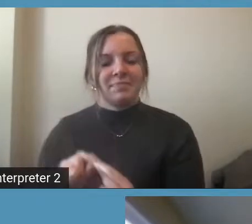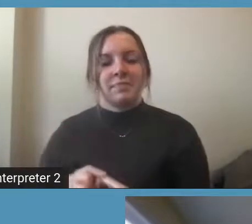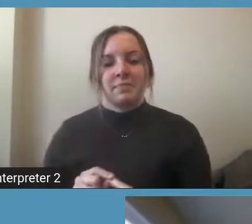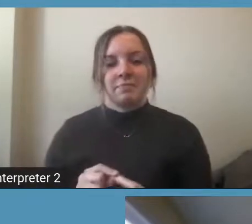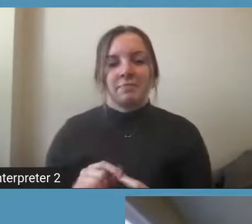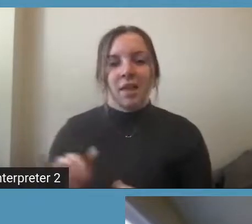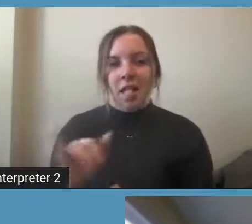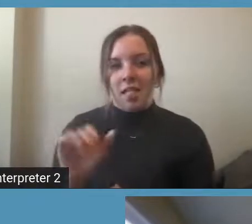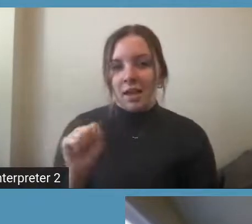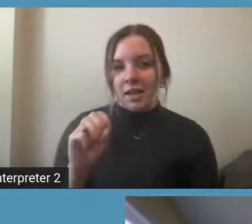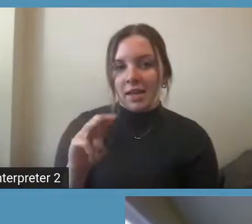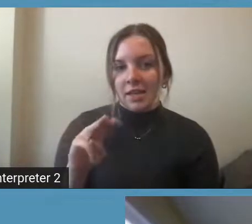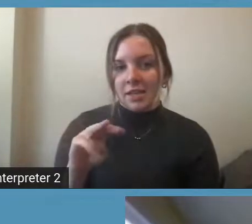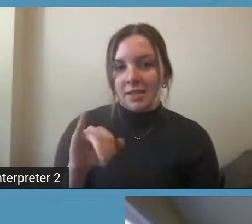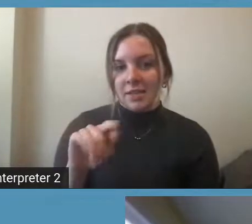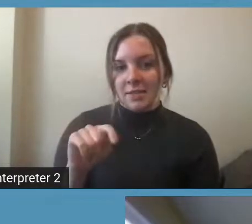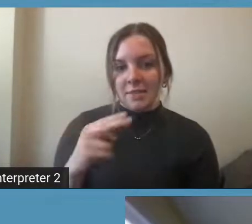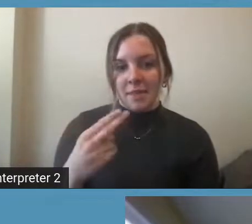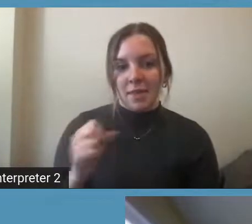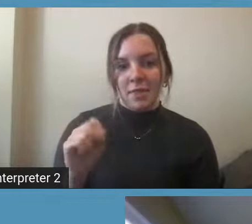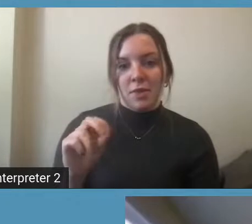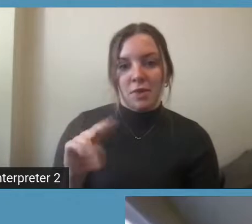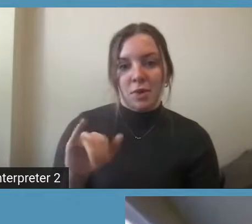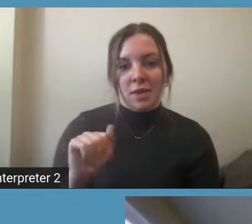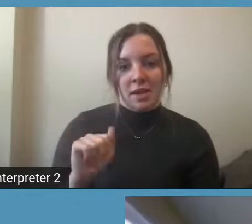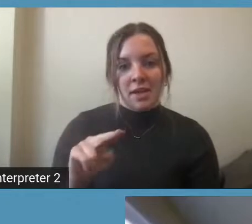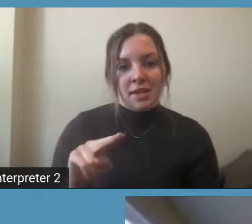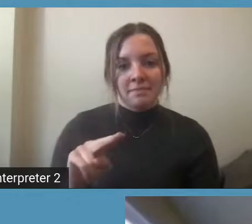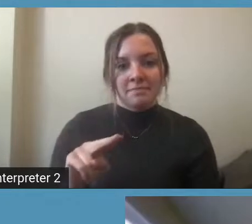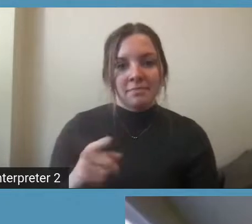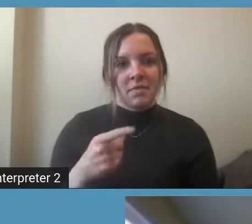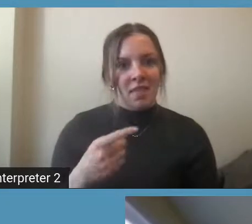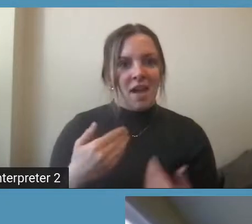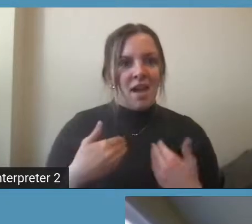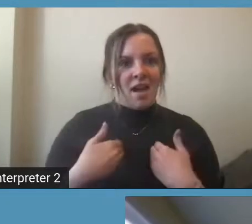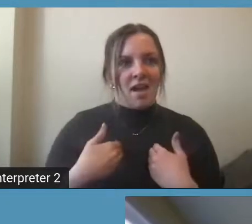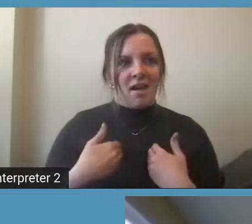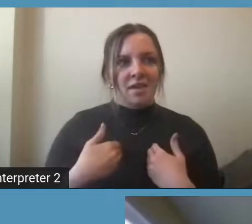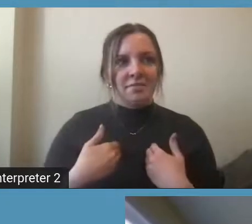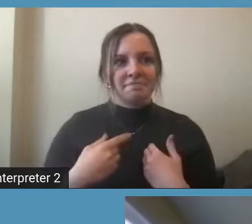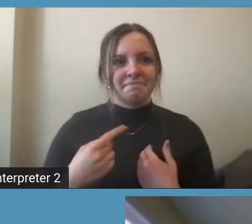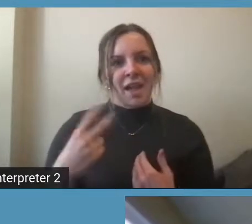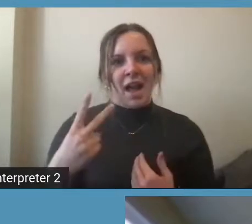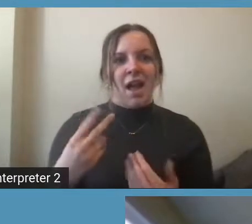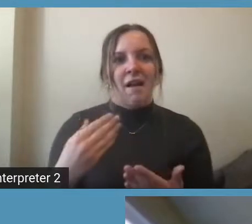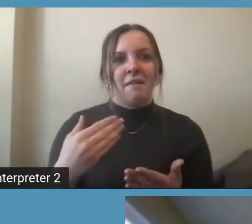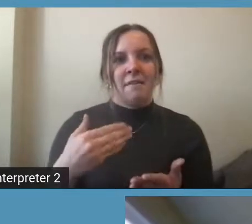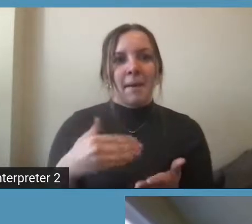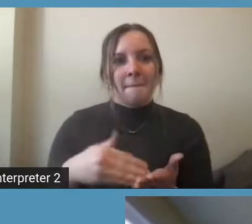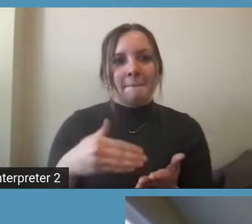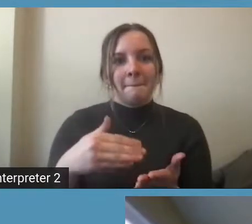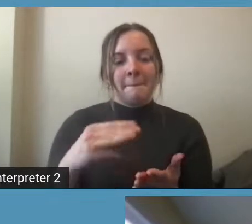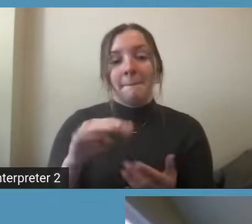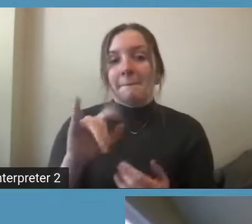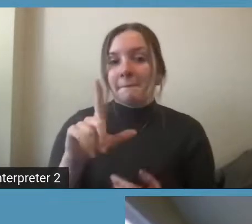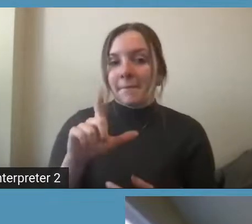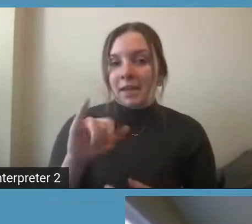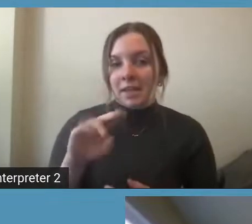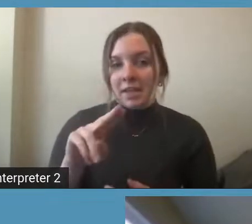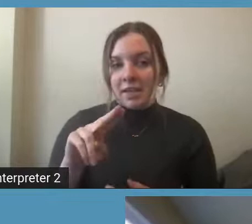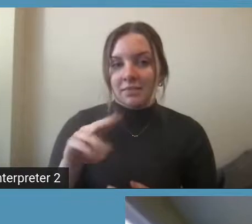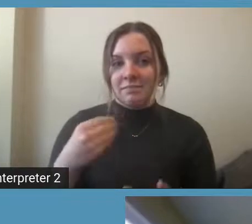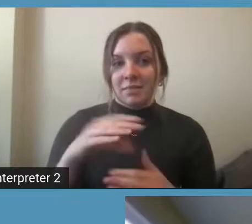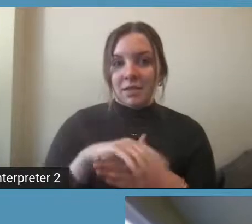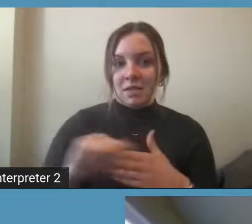Neil Armstrong spacesuit, they raised $500,000 with a Kickstarter to fund that. And again, that's all in-house. They did